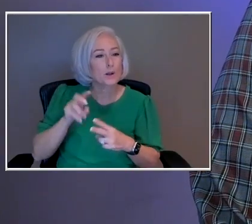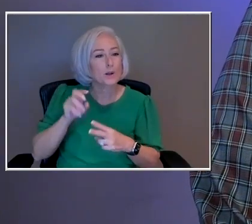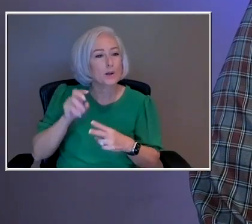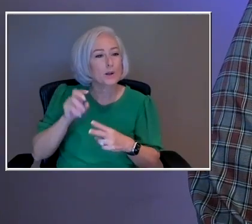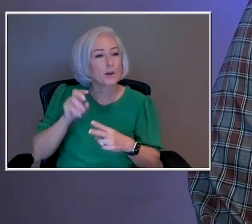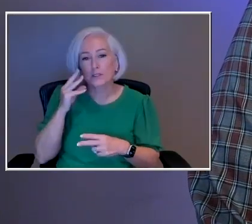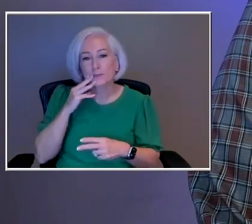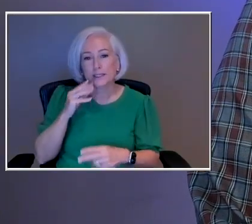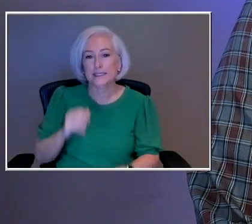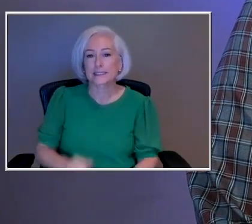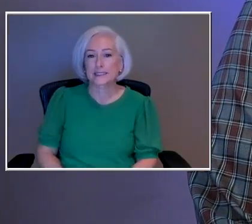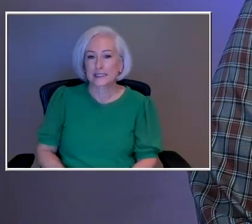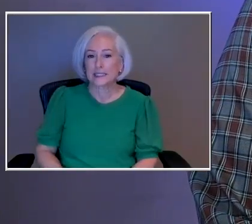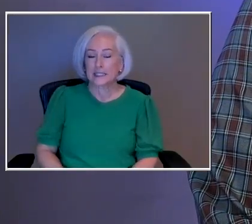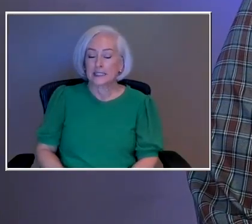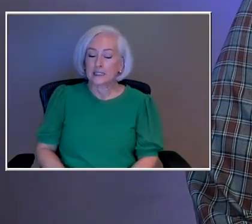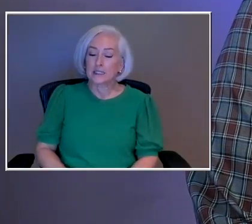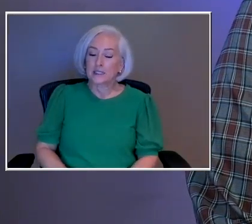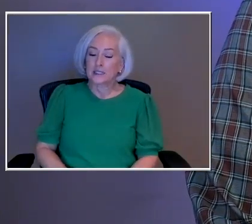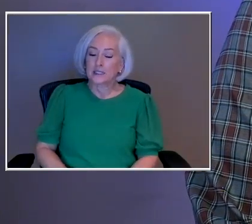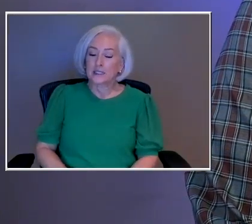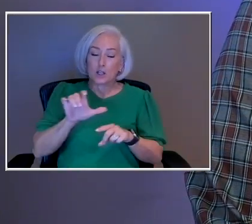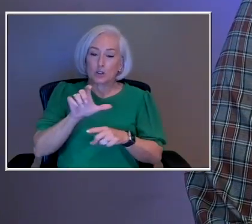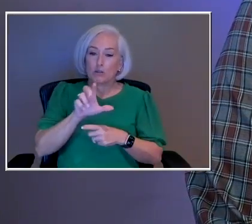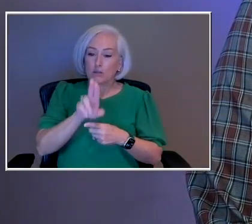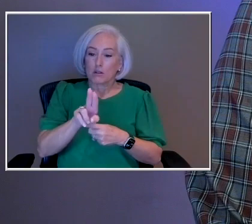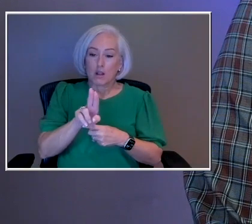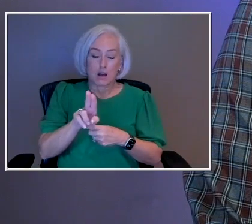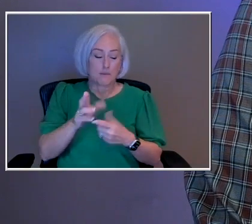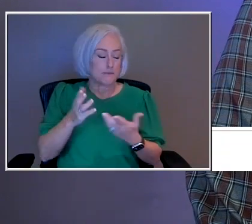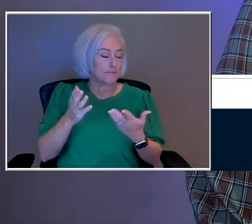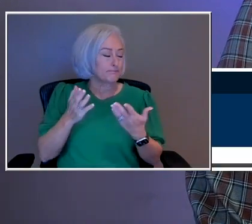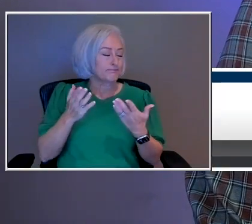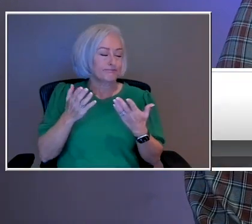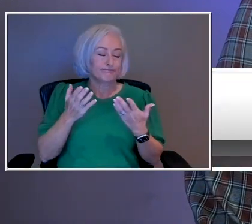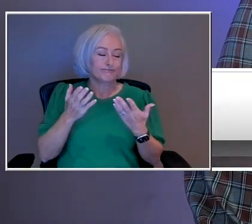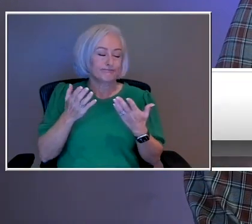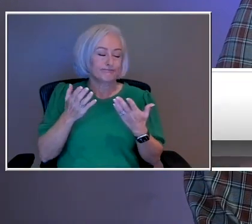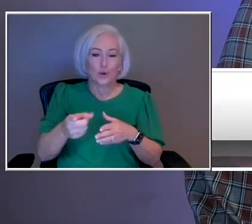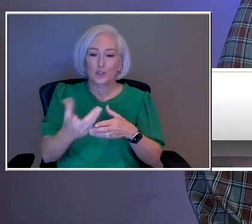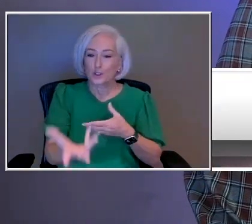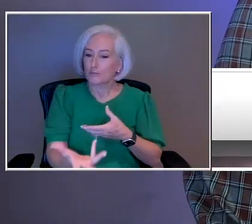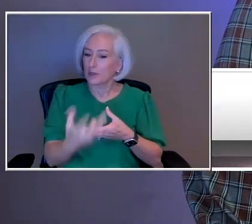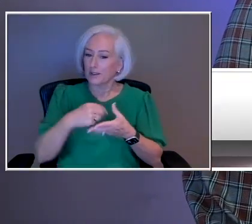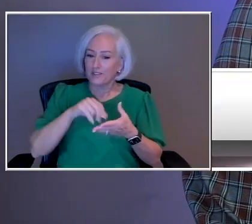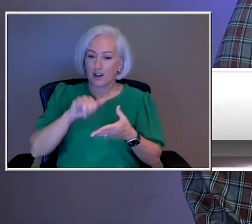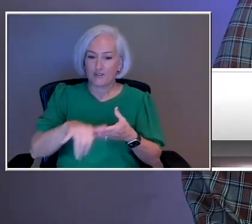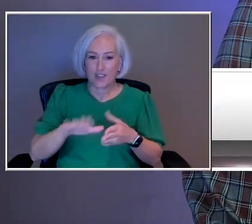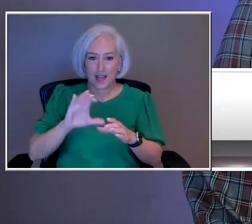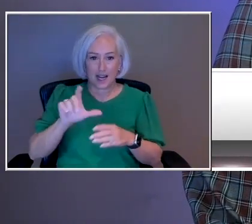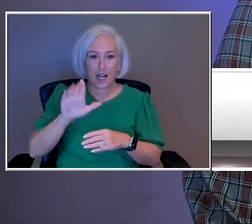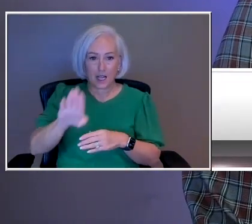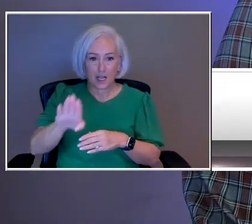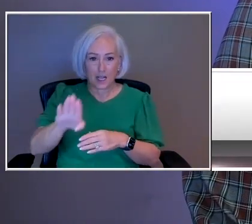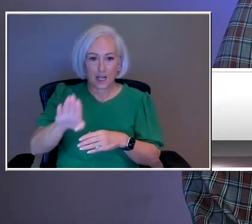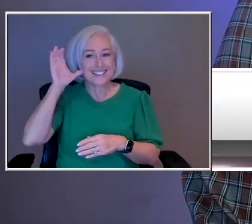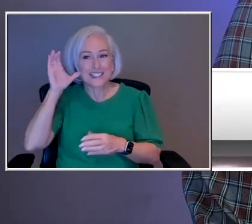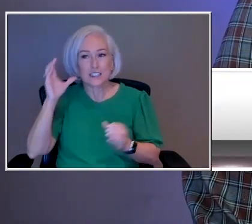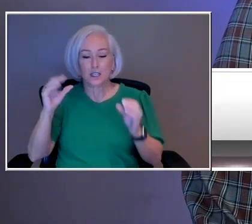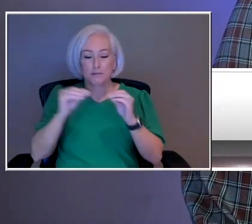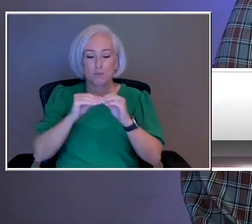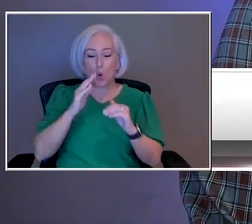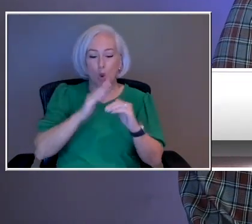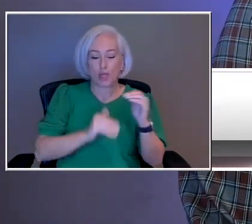one would be a part of. I would say just be present, listen more than you talk, do